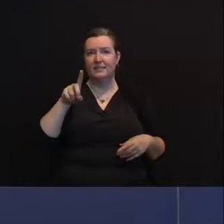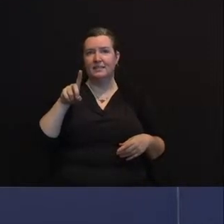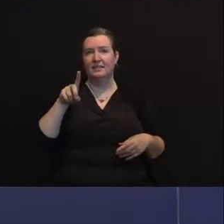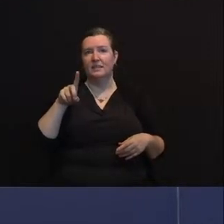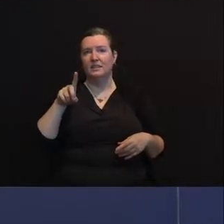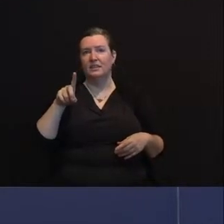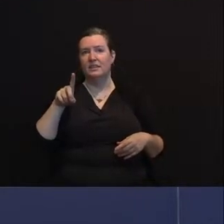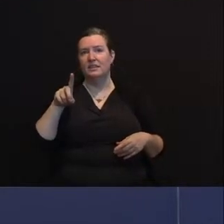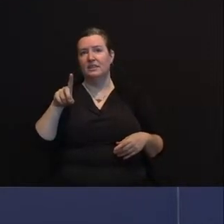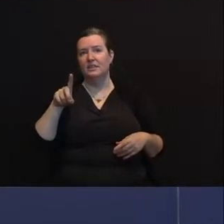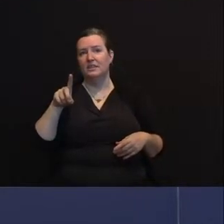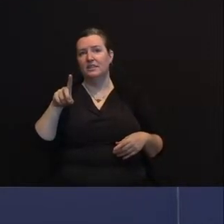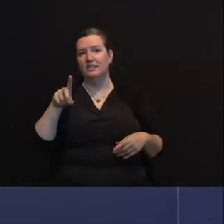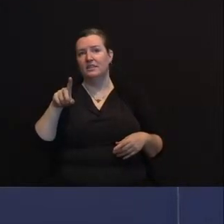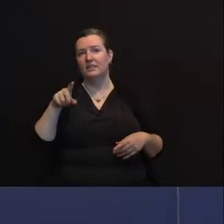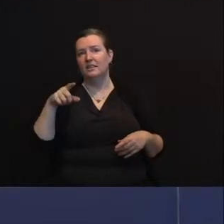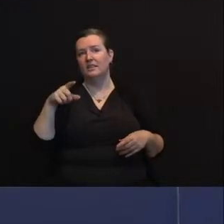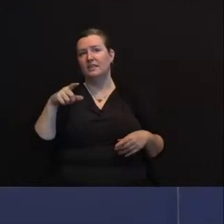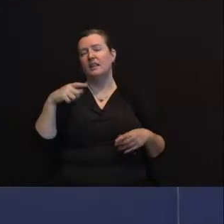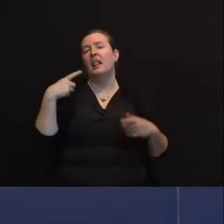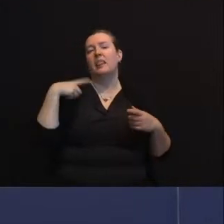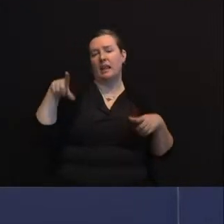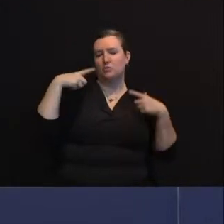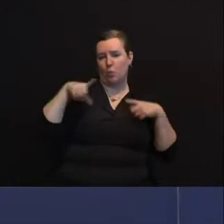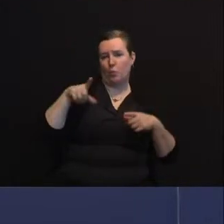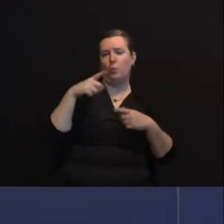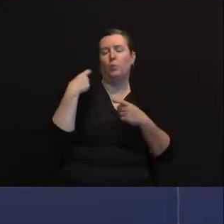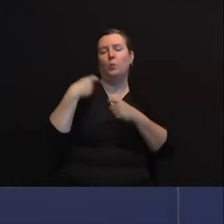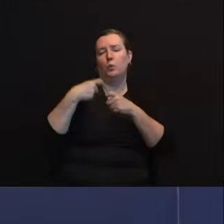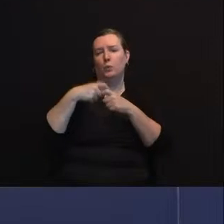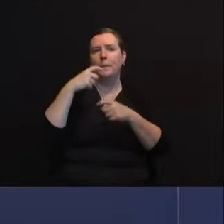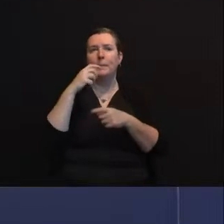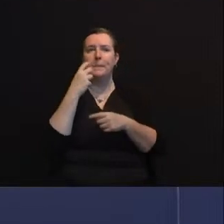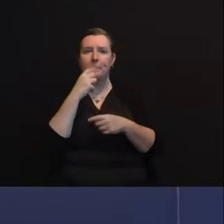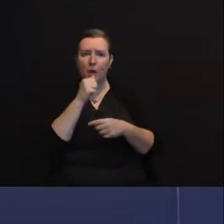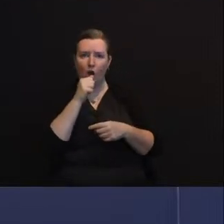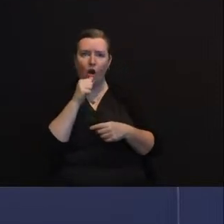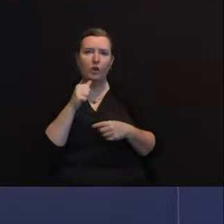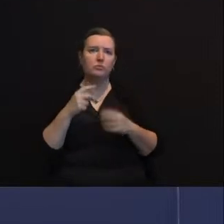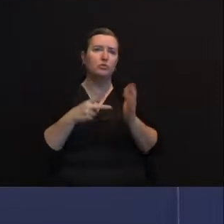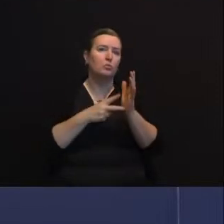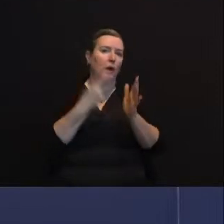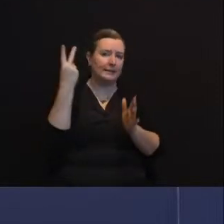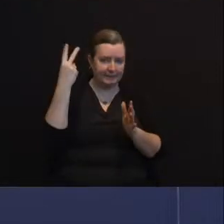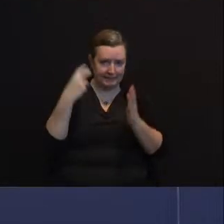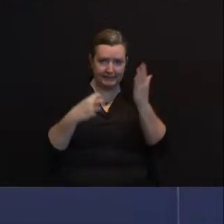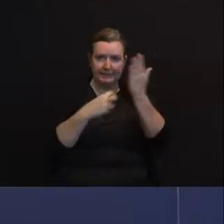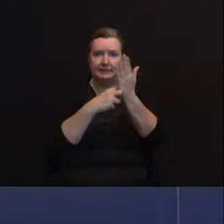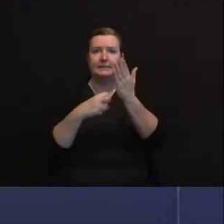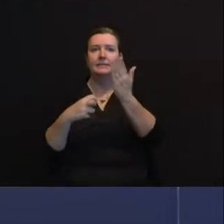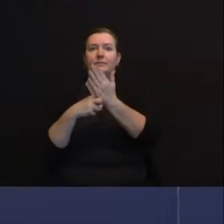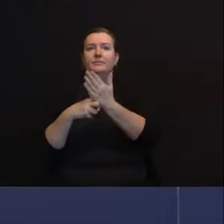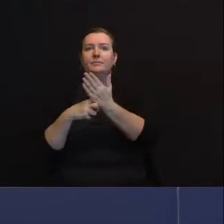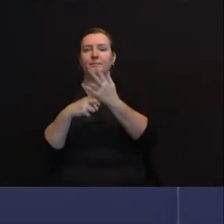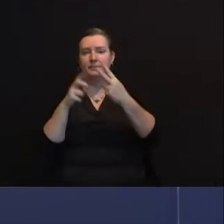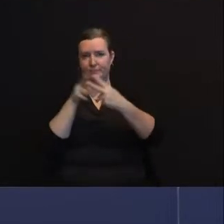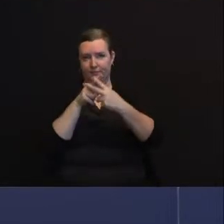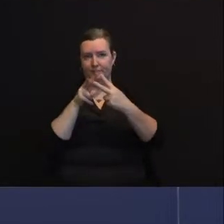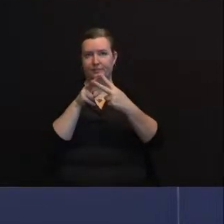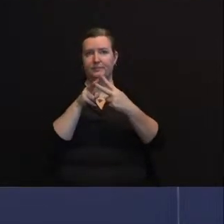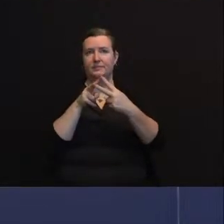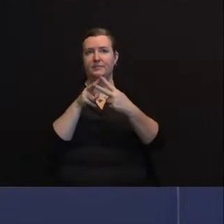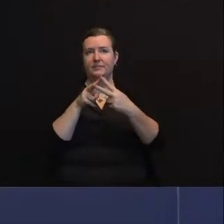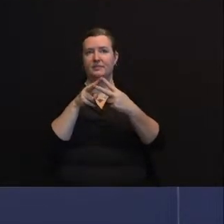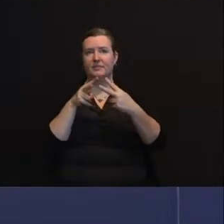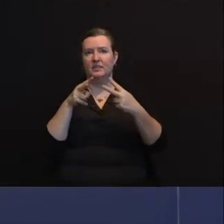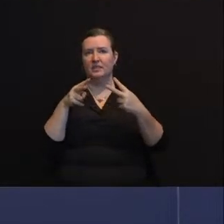cited for a violation, not only once but twice, so that makes up 2 of the 6. Also,